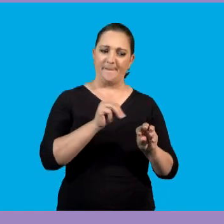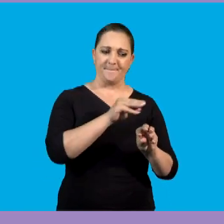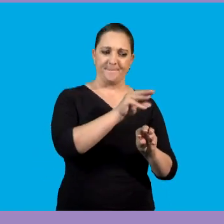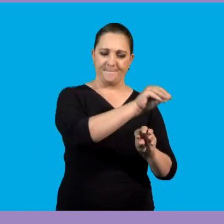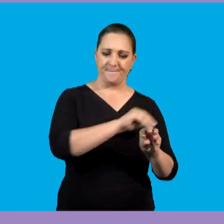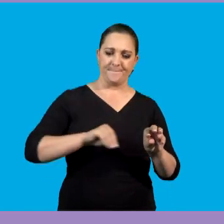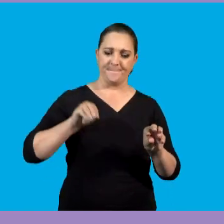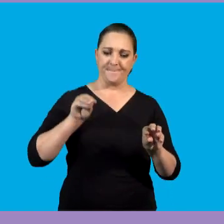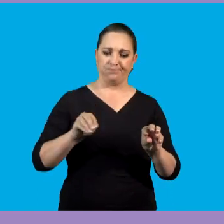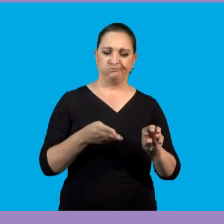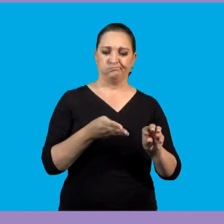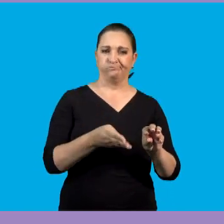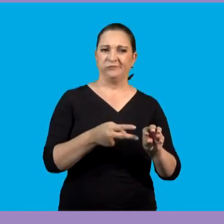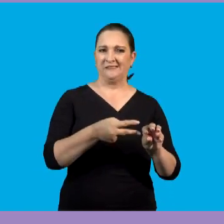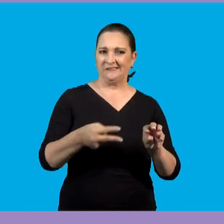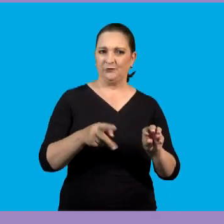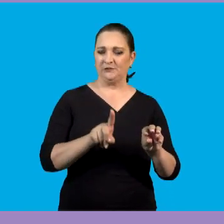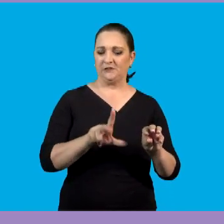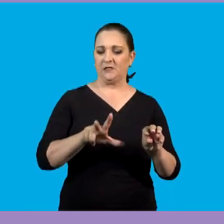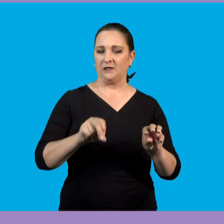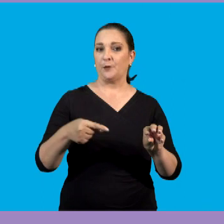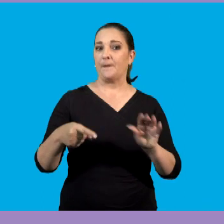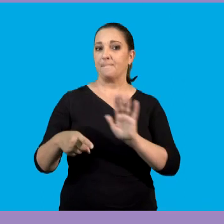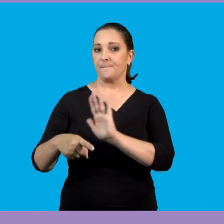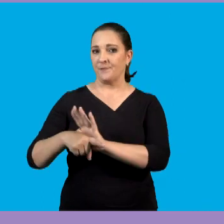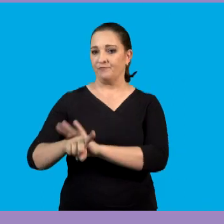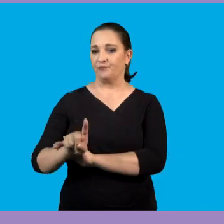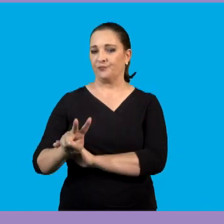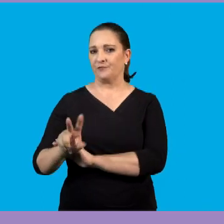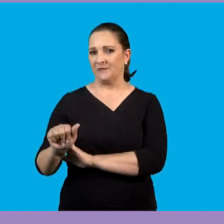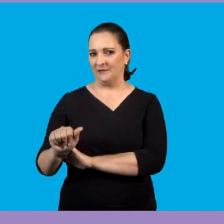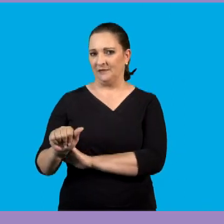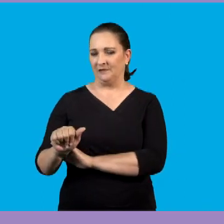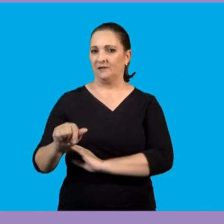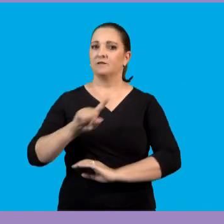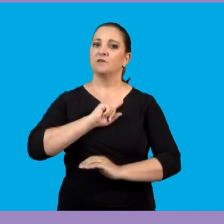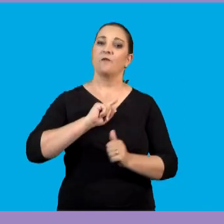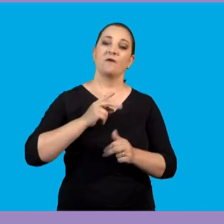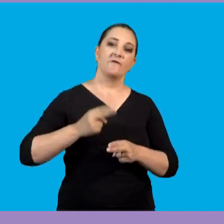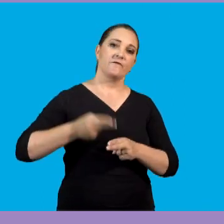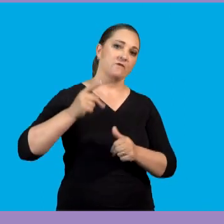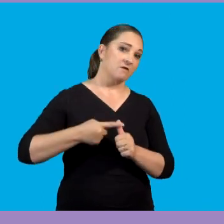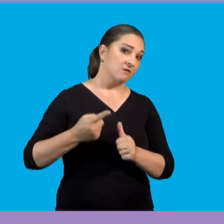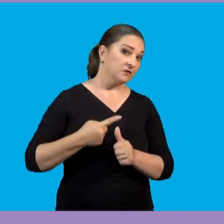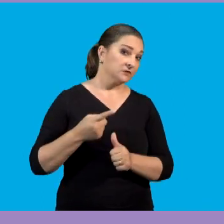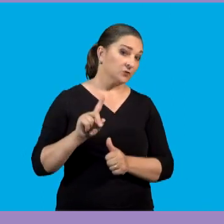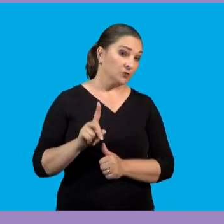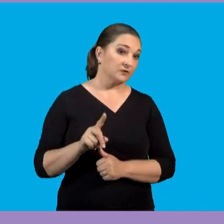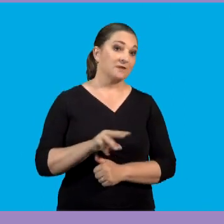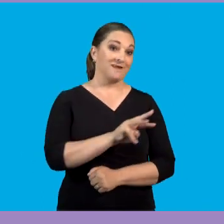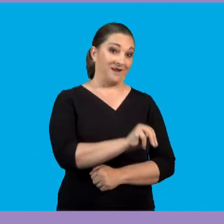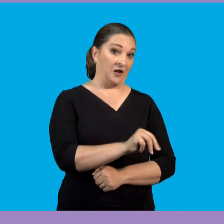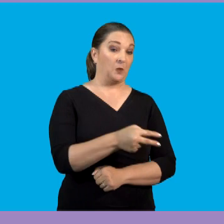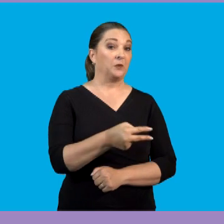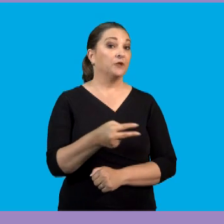the additive inverse of 126, we are going to get a final answer of